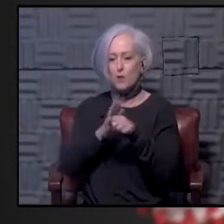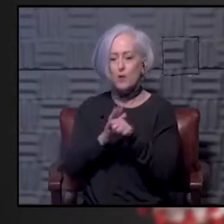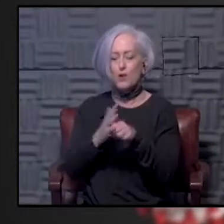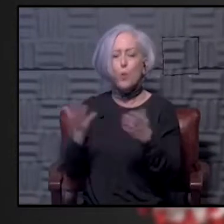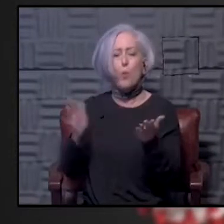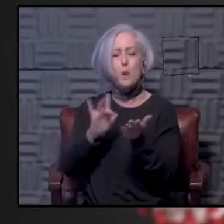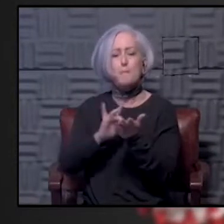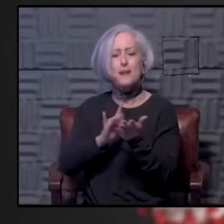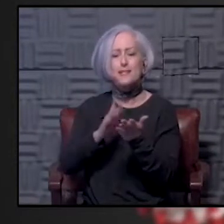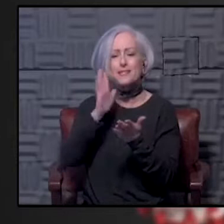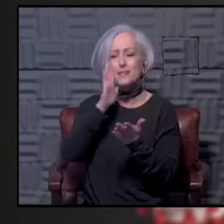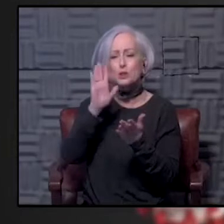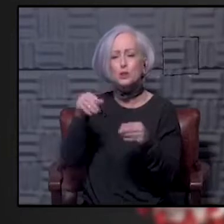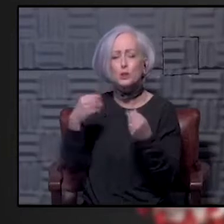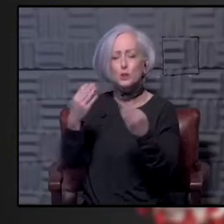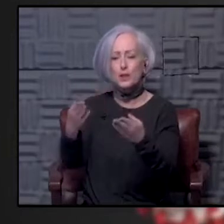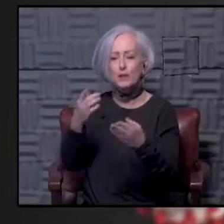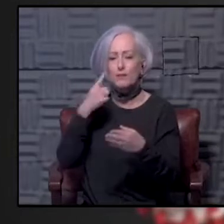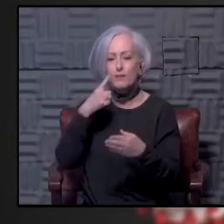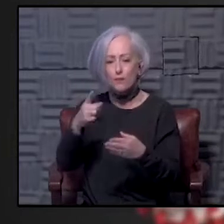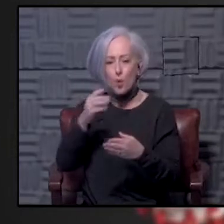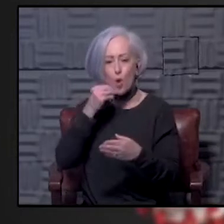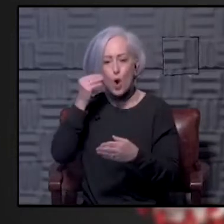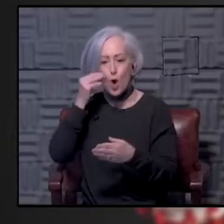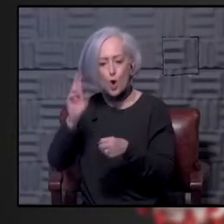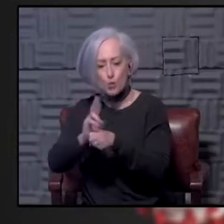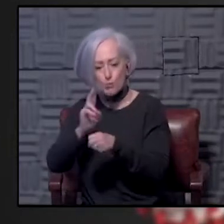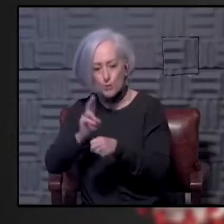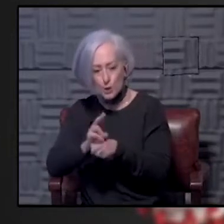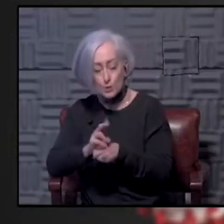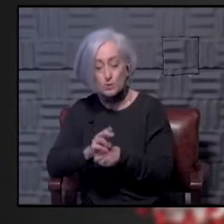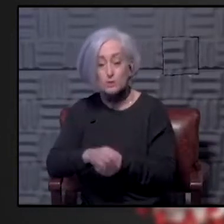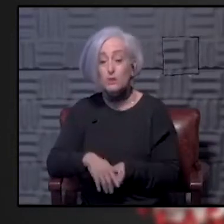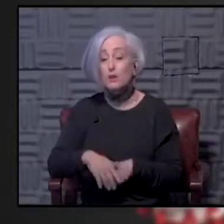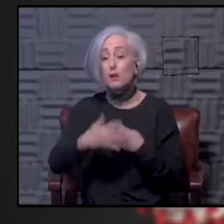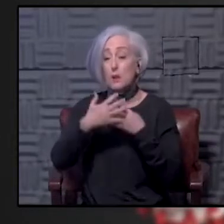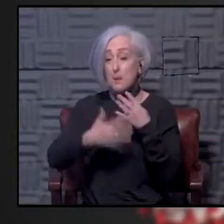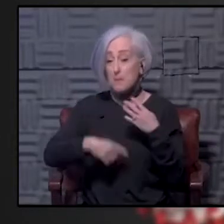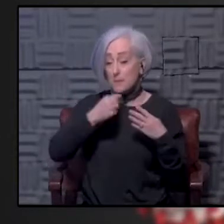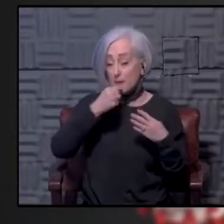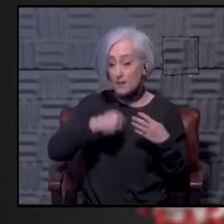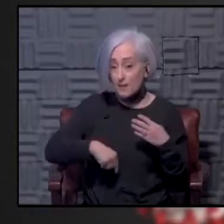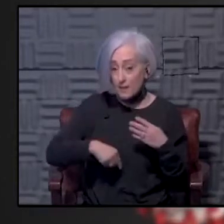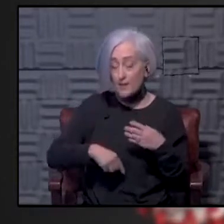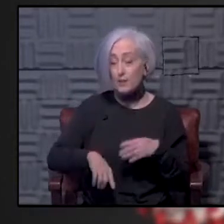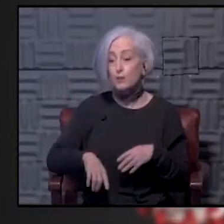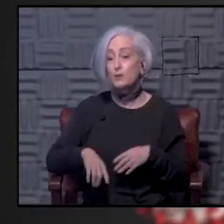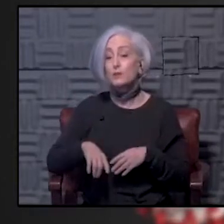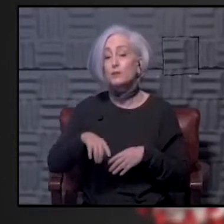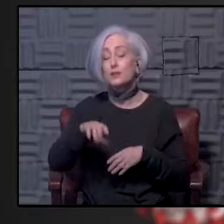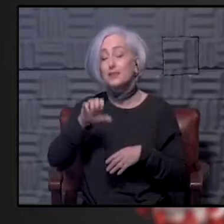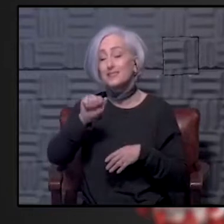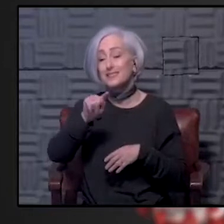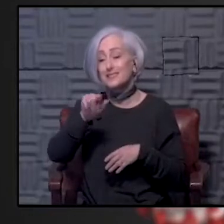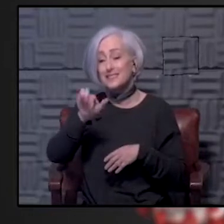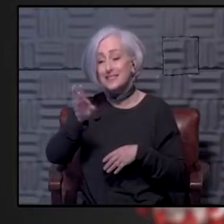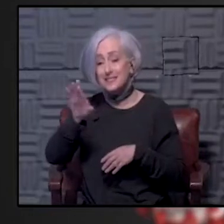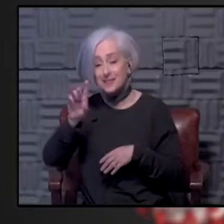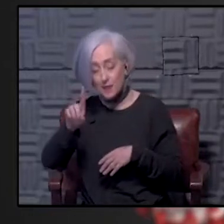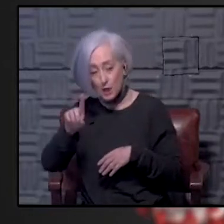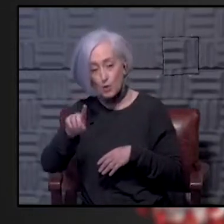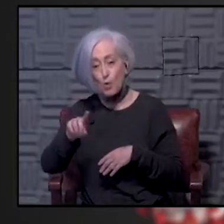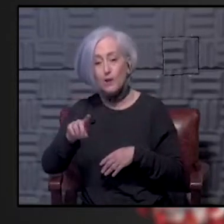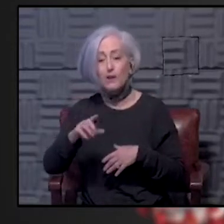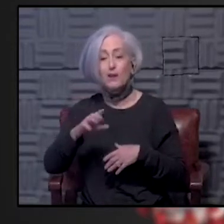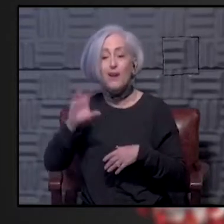typically go home on blood thinners, steroids, and oxygen? Well, I think this is, if you're talking about severe and